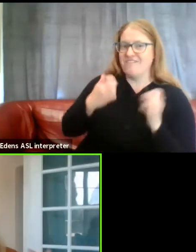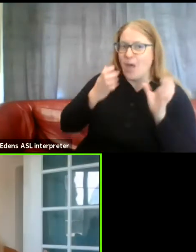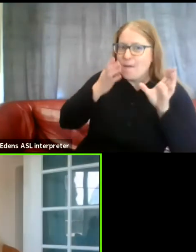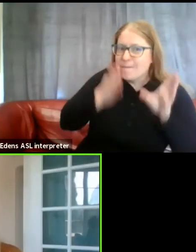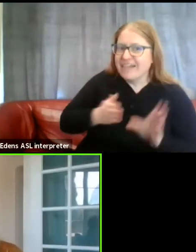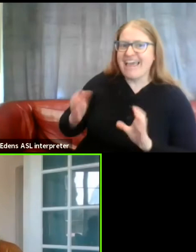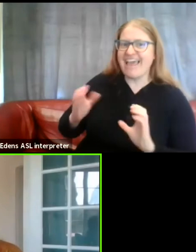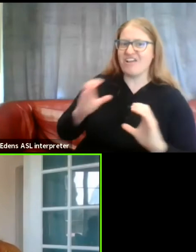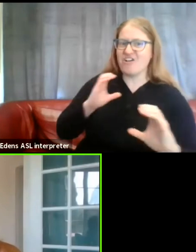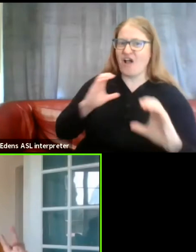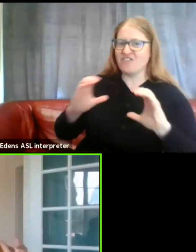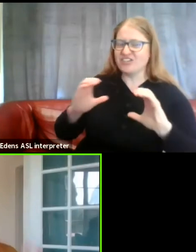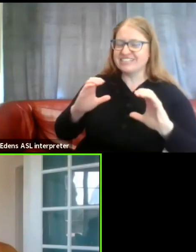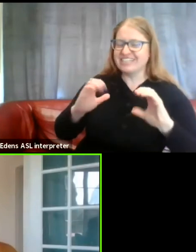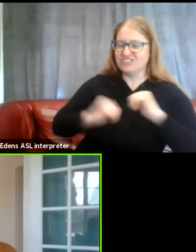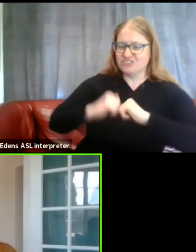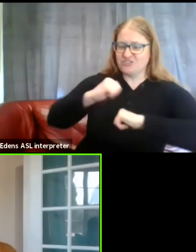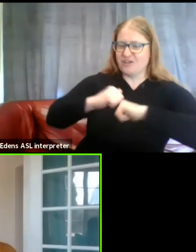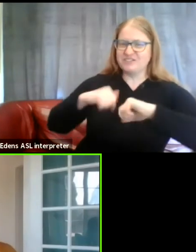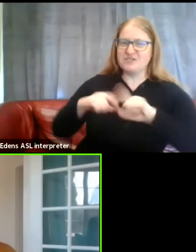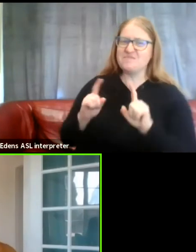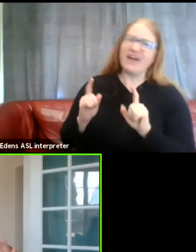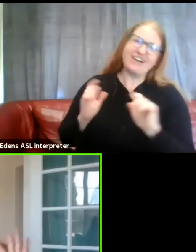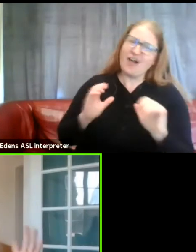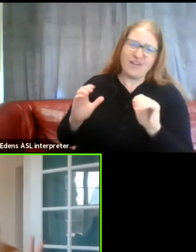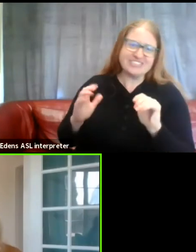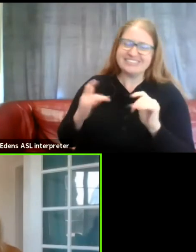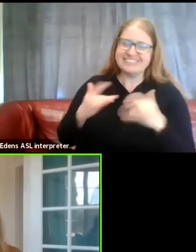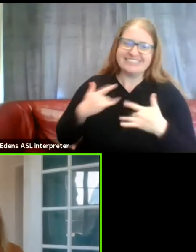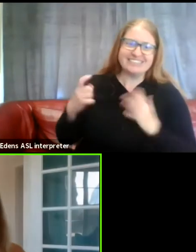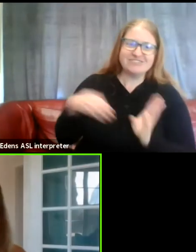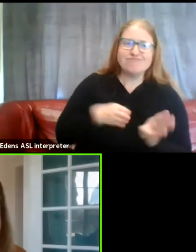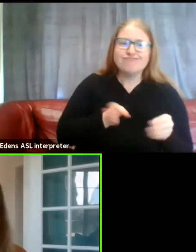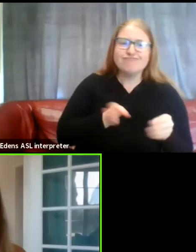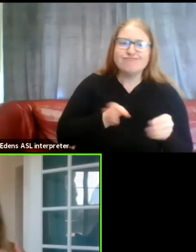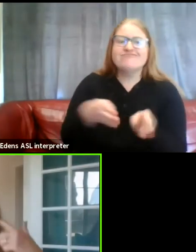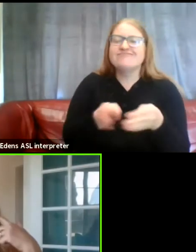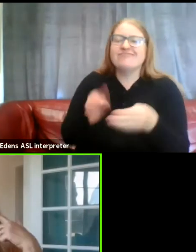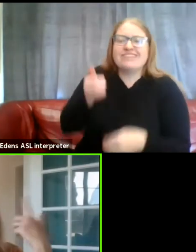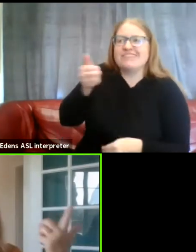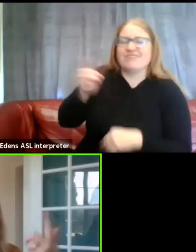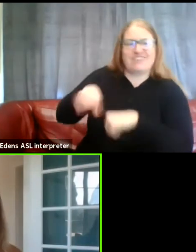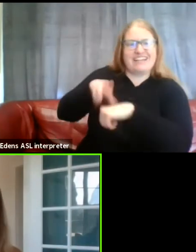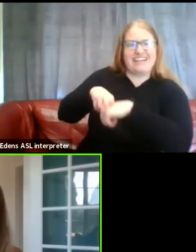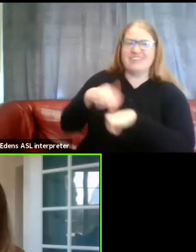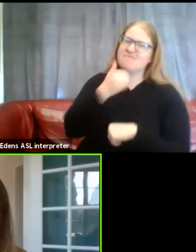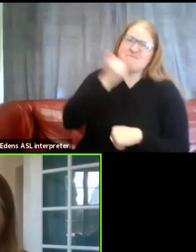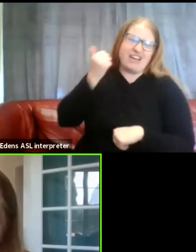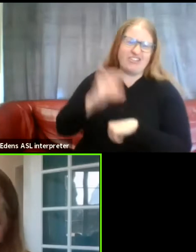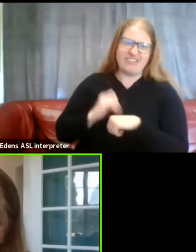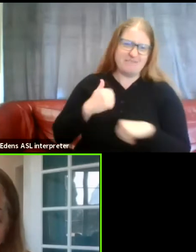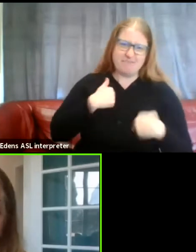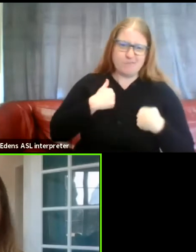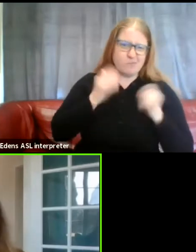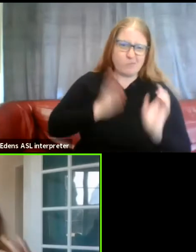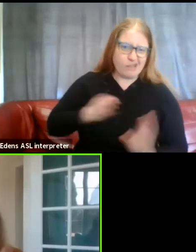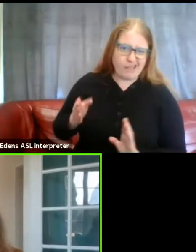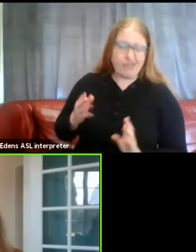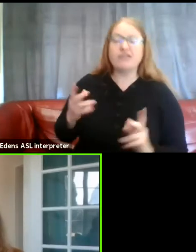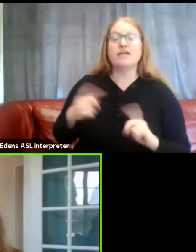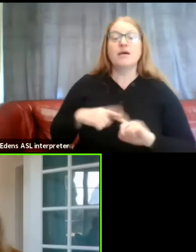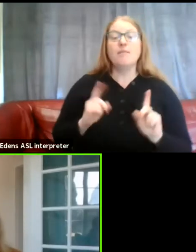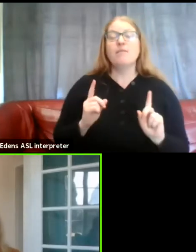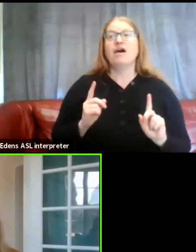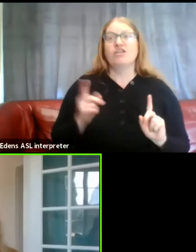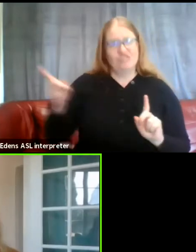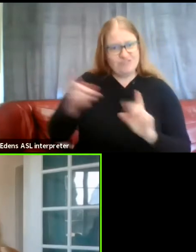then it has its own intrinsic structure, which is so much better than anything one can plan for. But when you bring